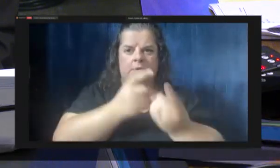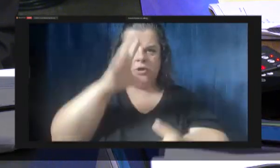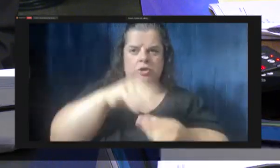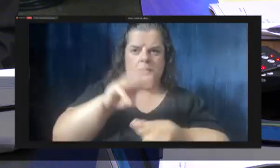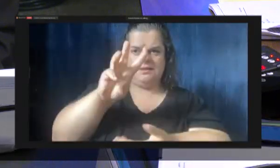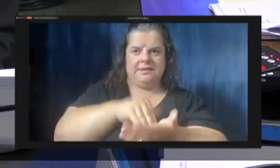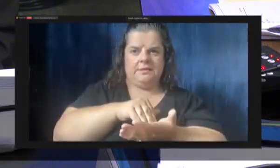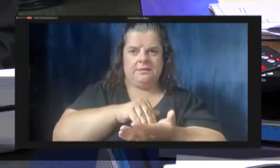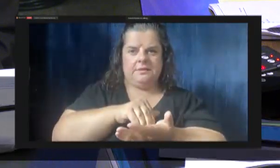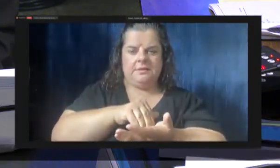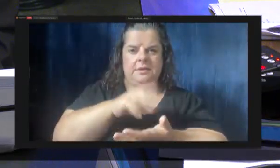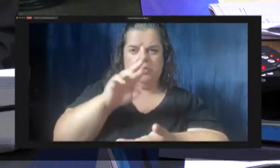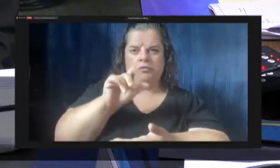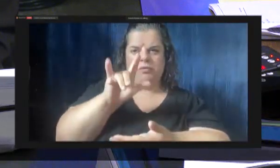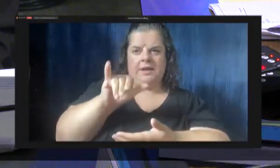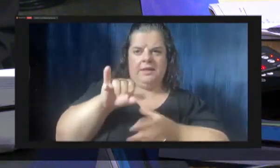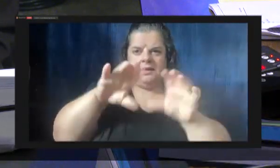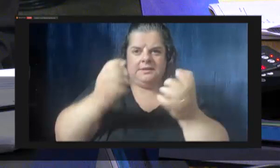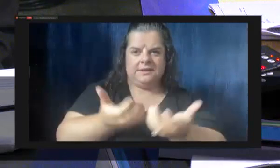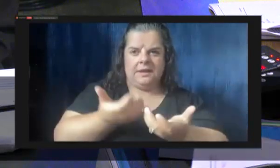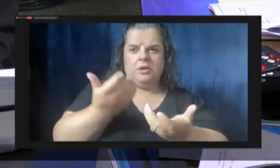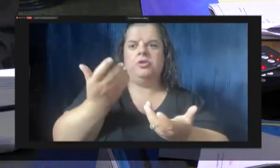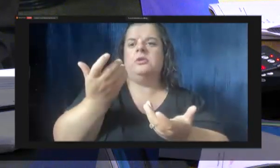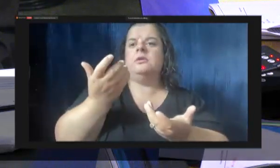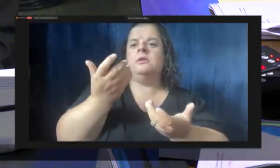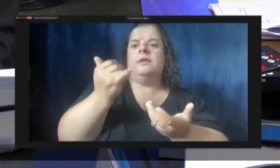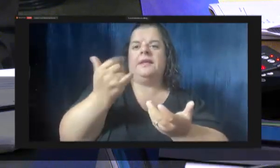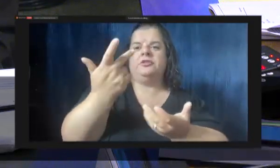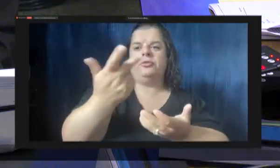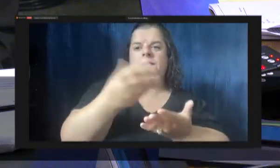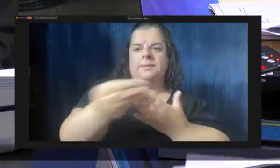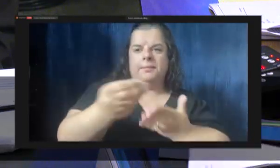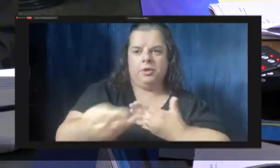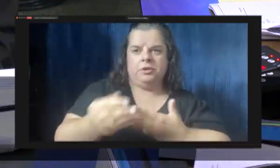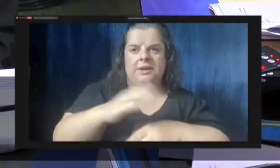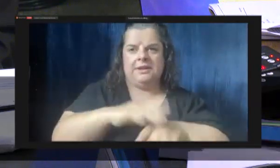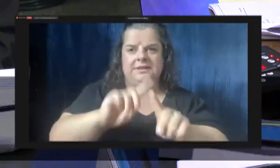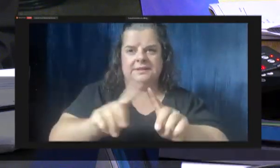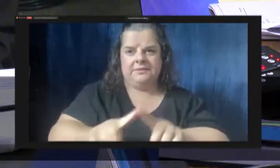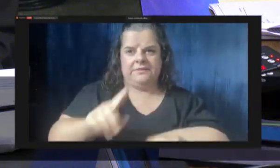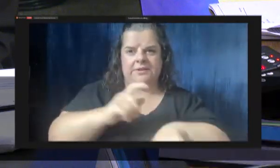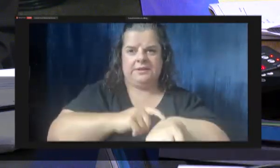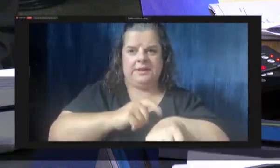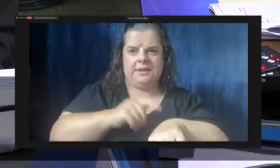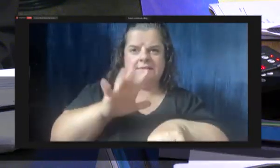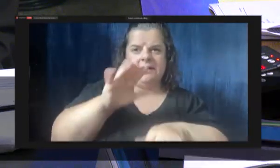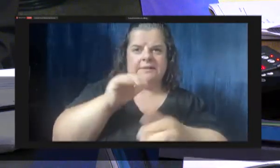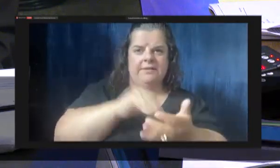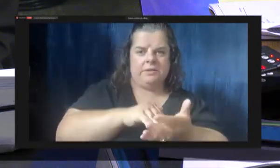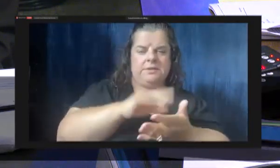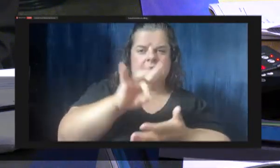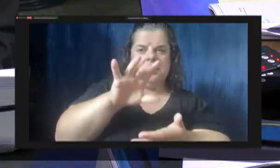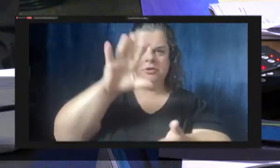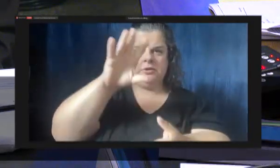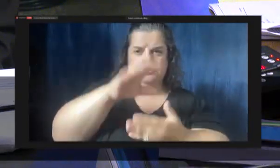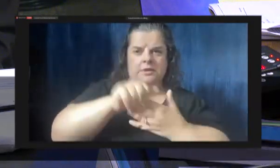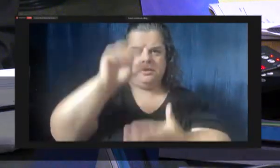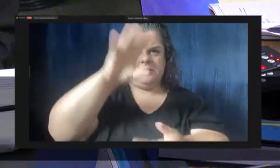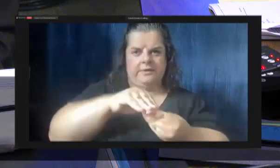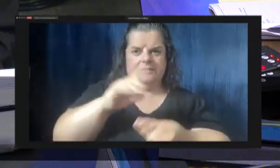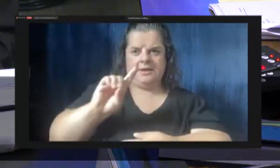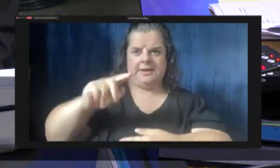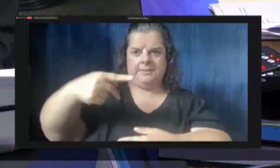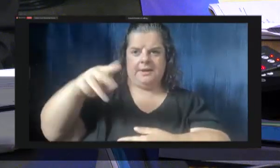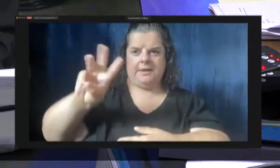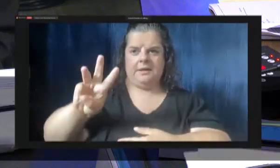Valley Tire, Bell Vernon, which is 3 purchases made on different dates of $5,800 for DPW, and then